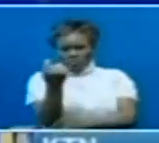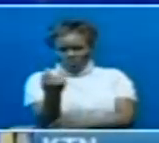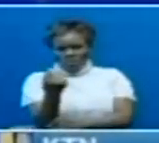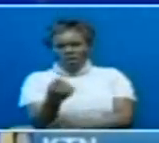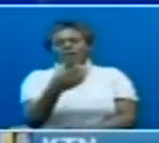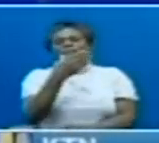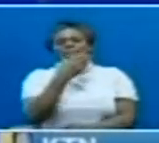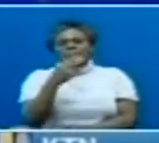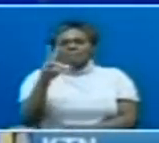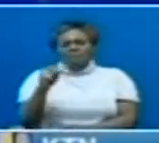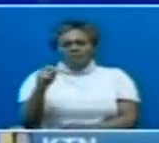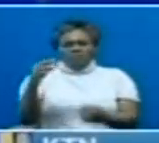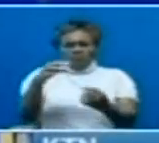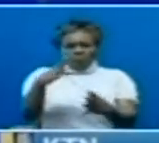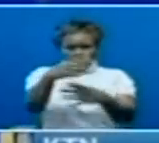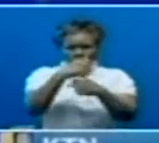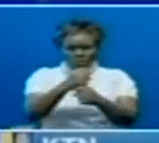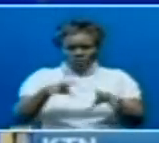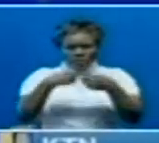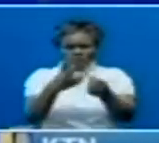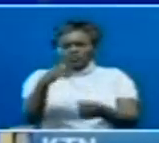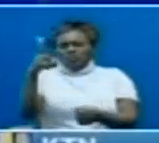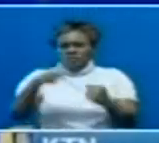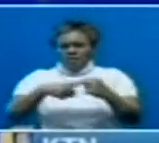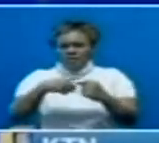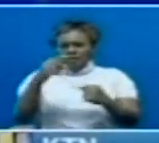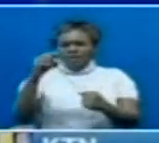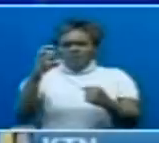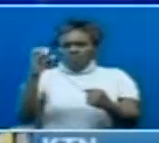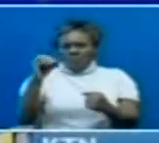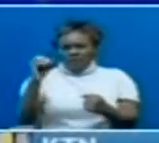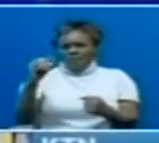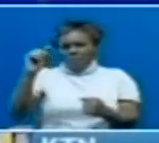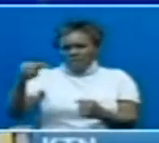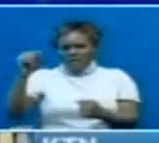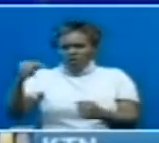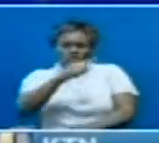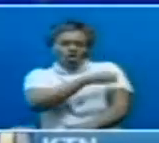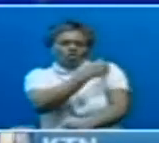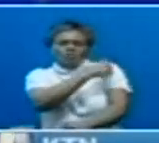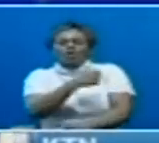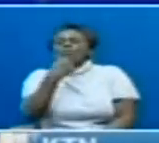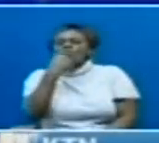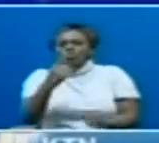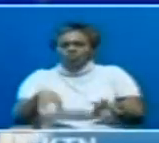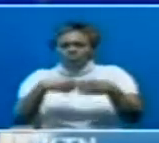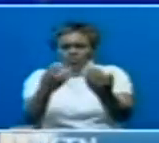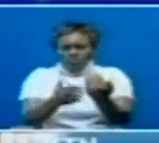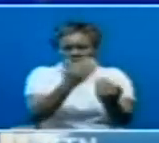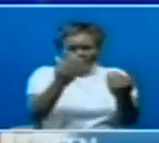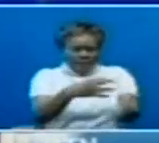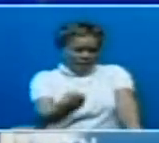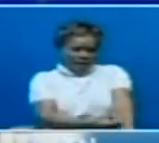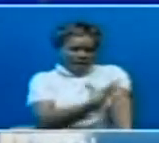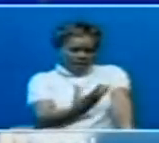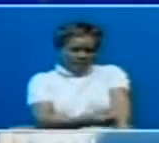The Manu Chandaria Foundation has donated 60 million shillings to Moi Teaching and Referral Hospital to help equip the hospital to cater for cancer